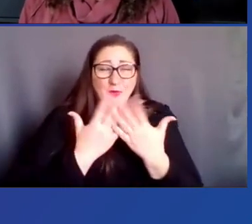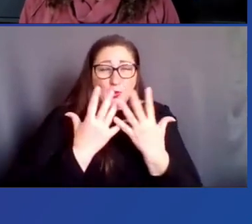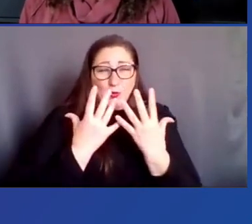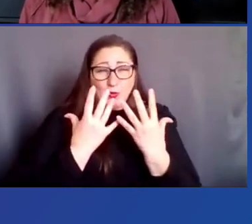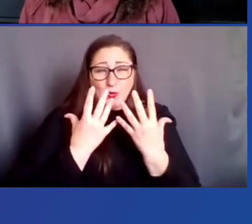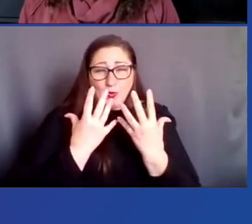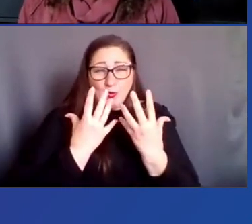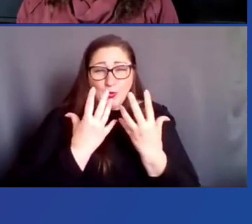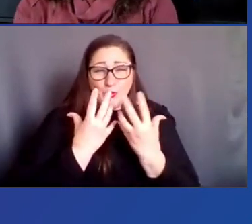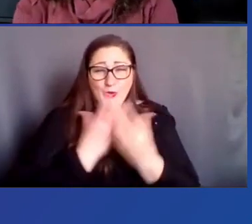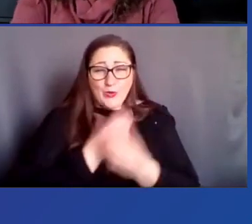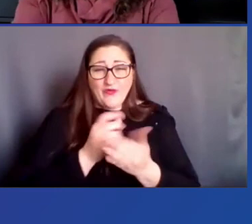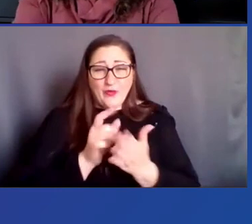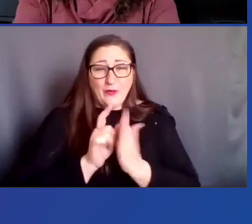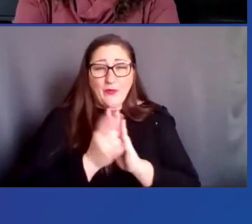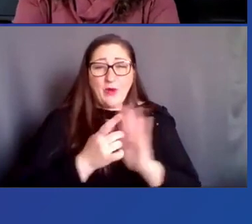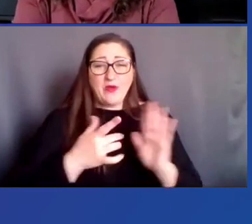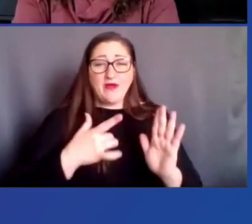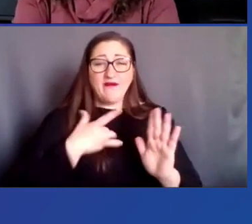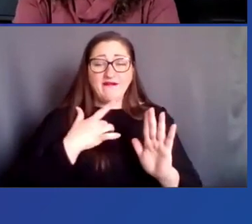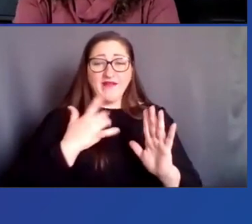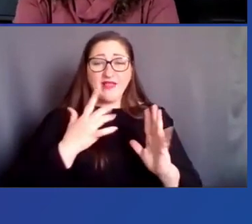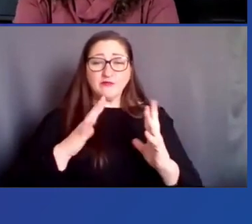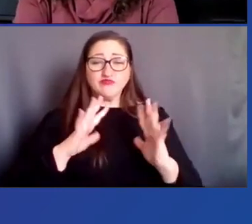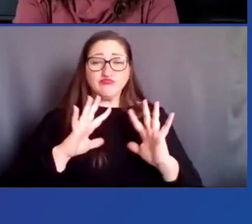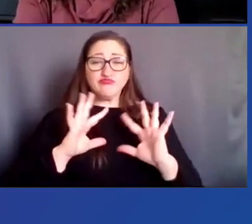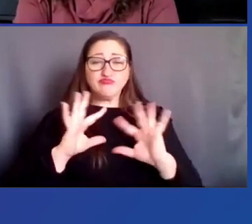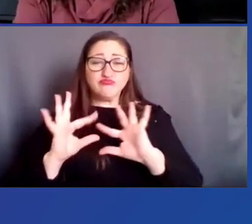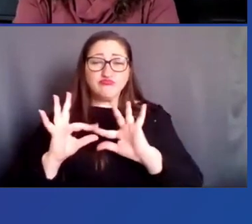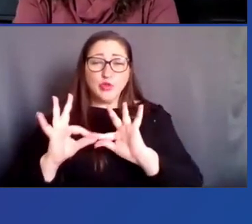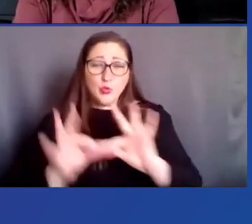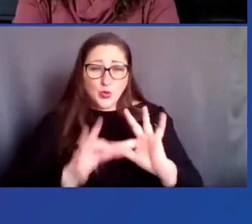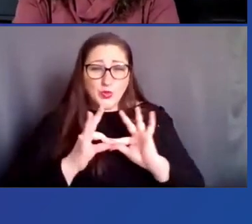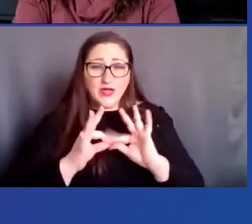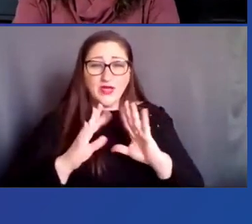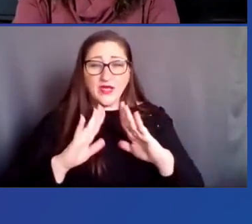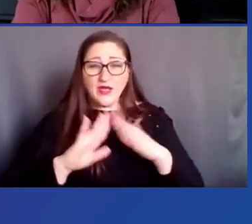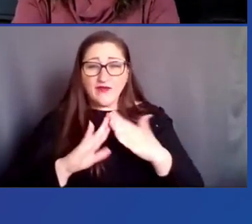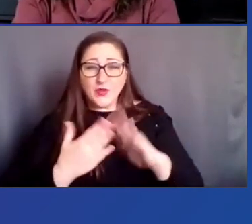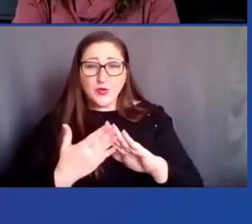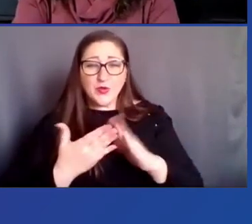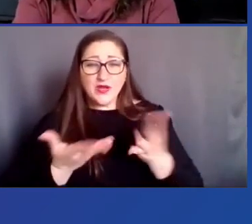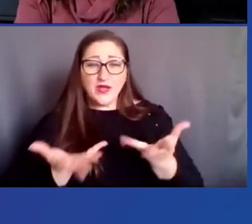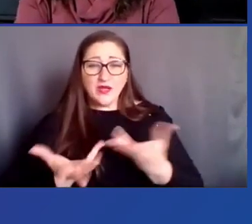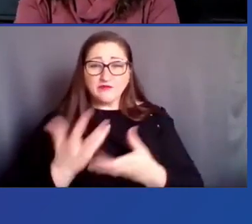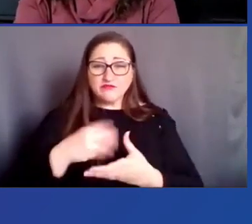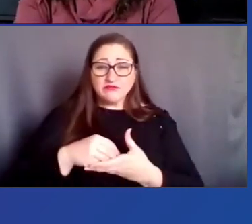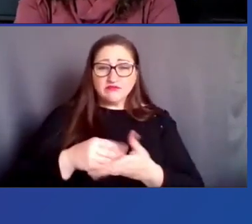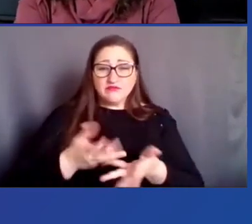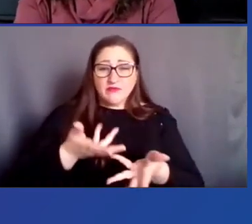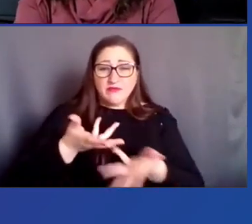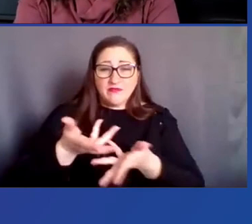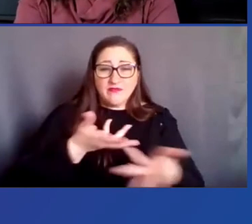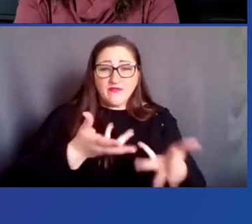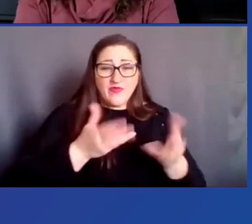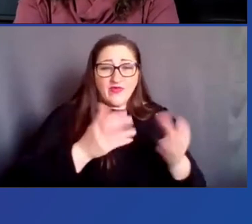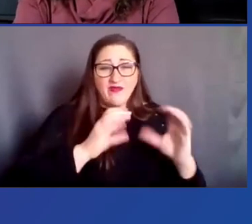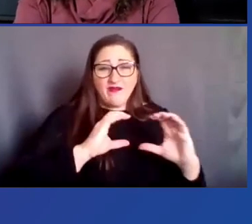of community, moment of coming into conversation with one another. I'm grateful for the work that y'all are